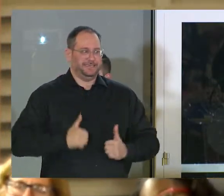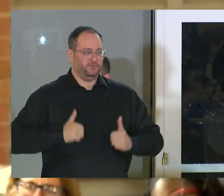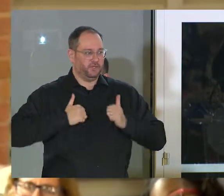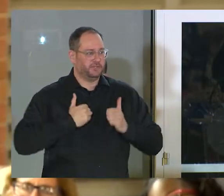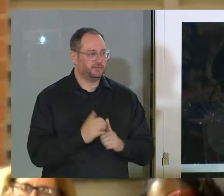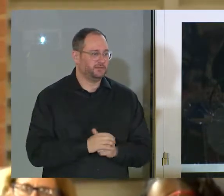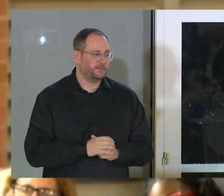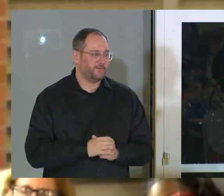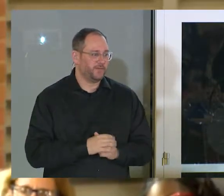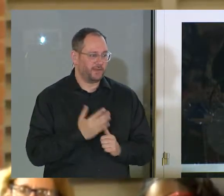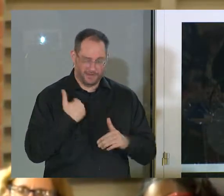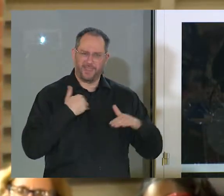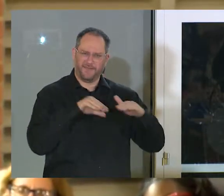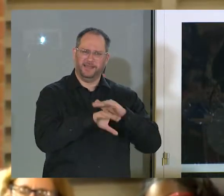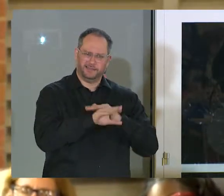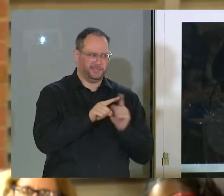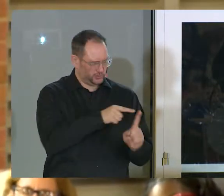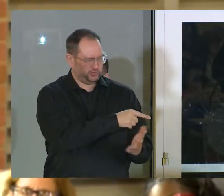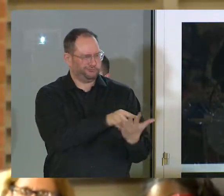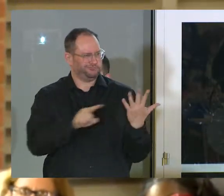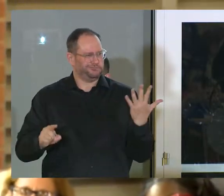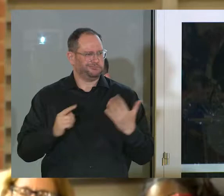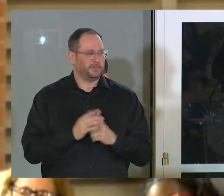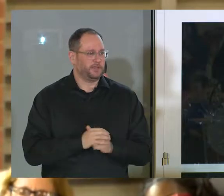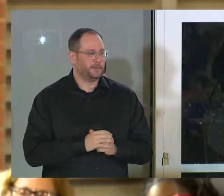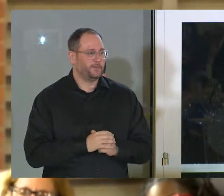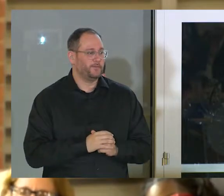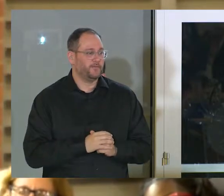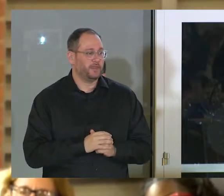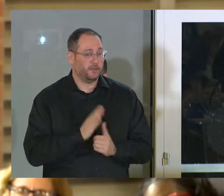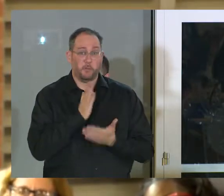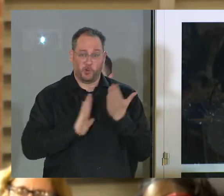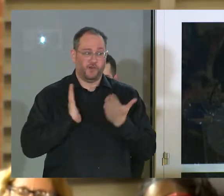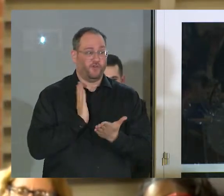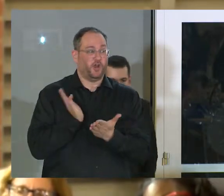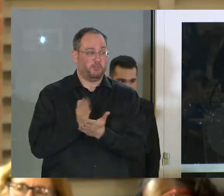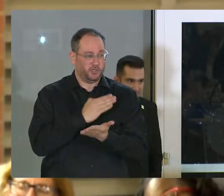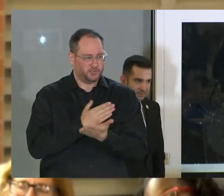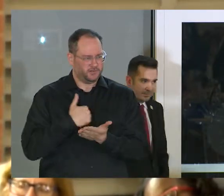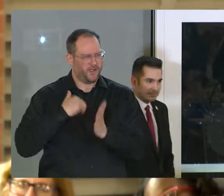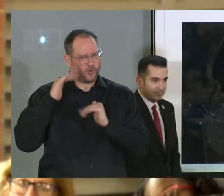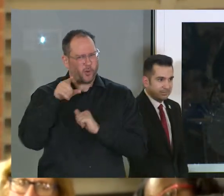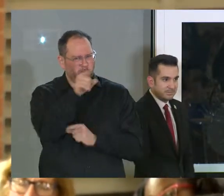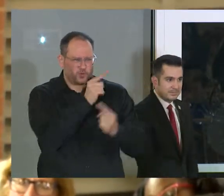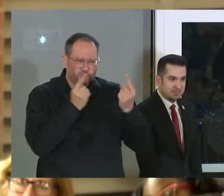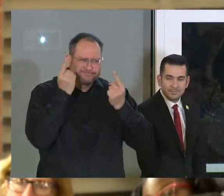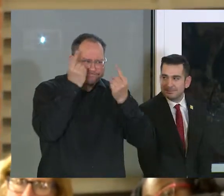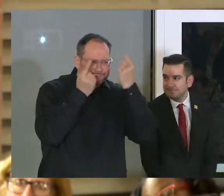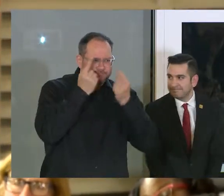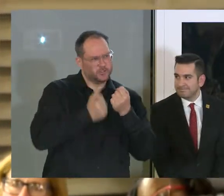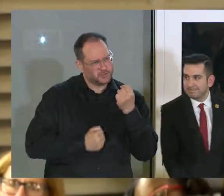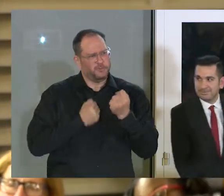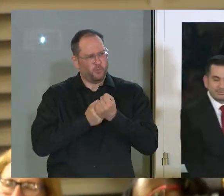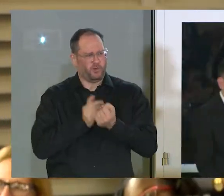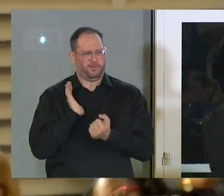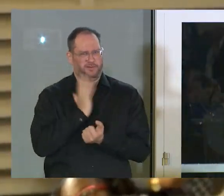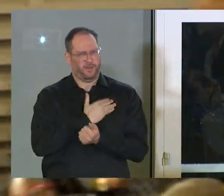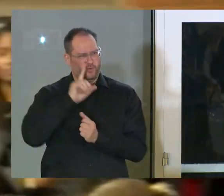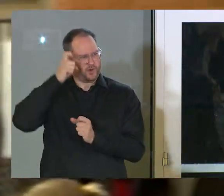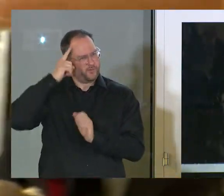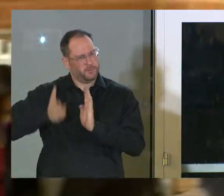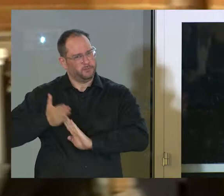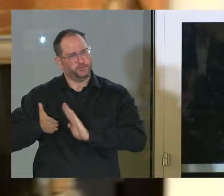important and critical part of our government budget, and I really hope that you will support government operations. Thank